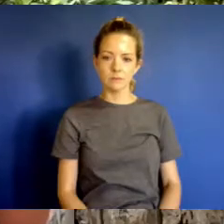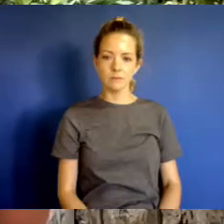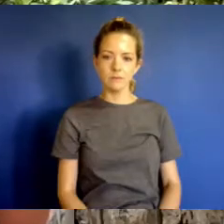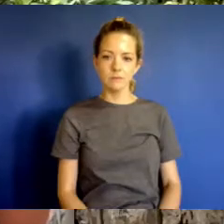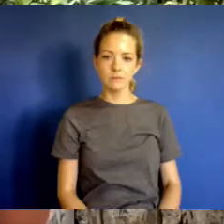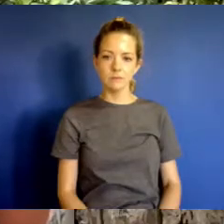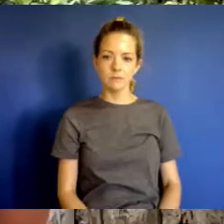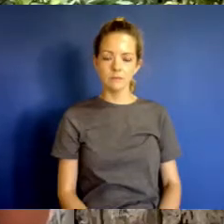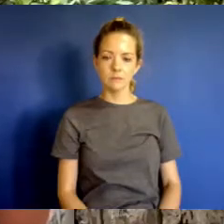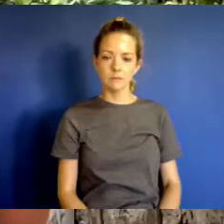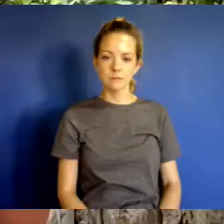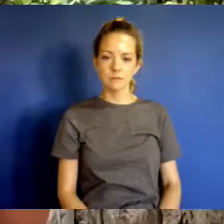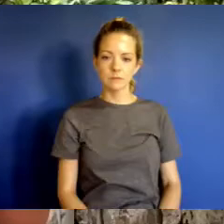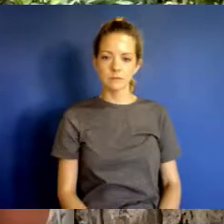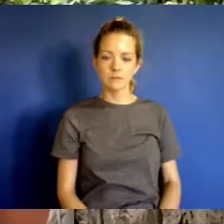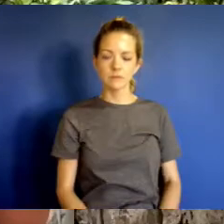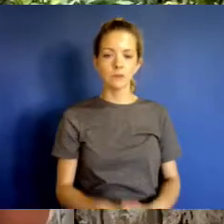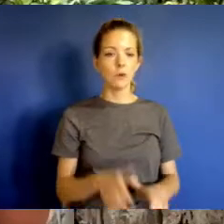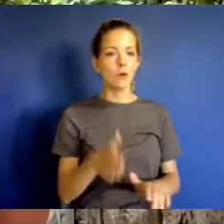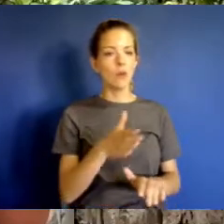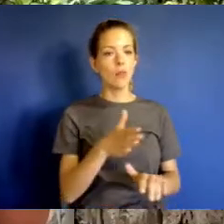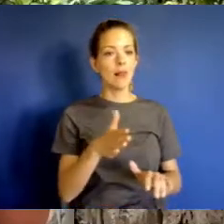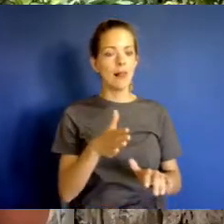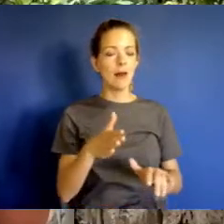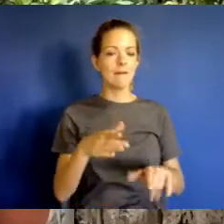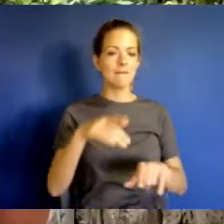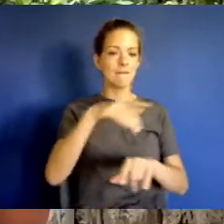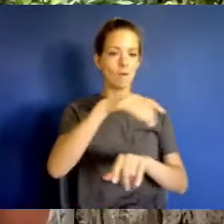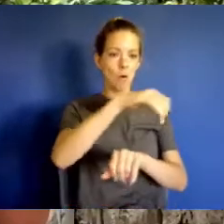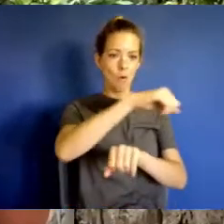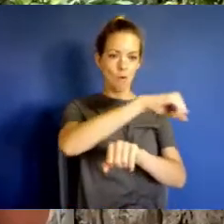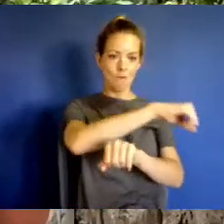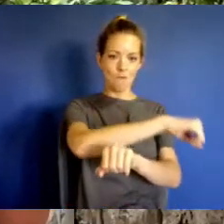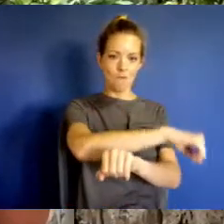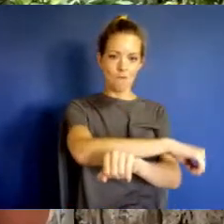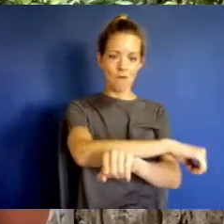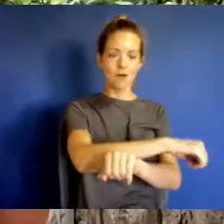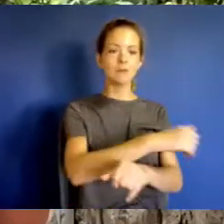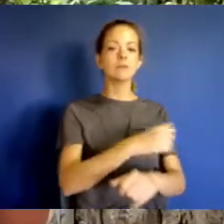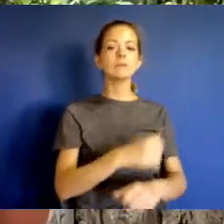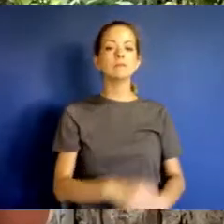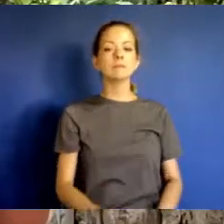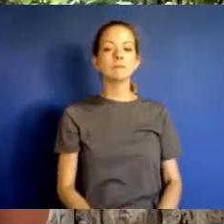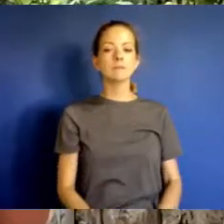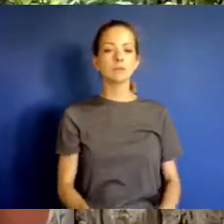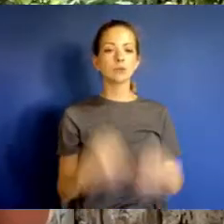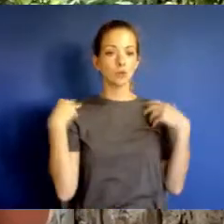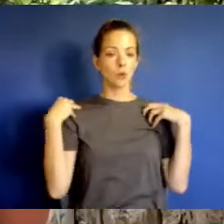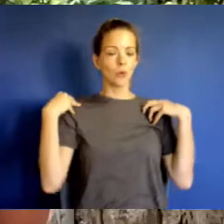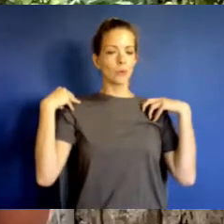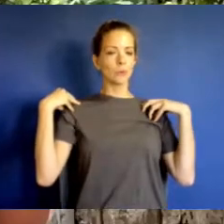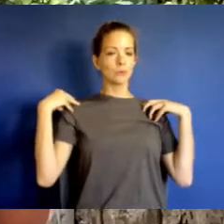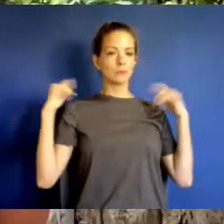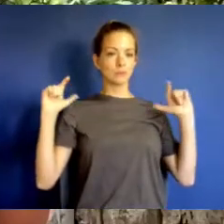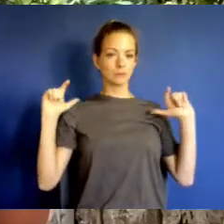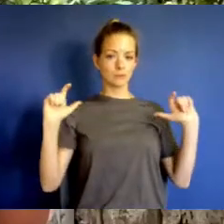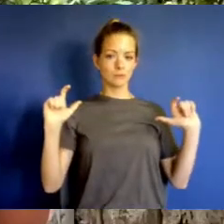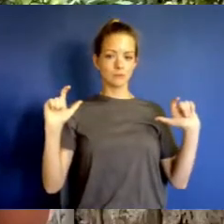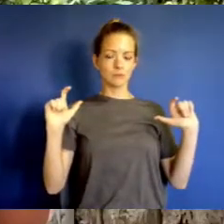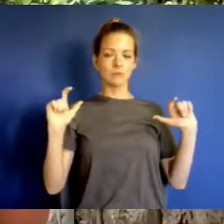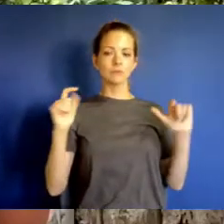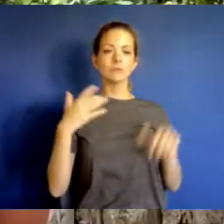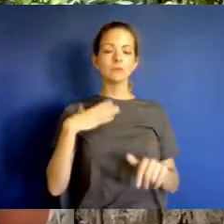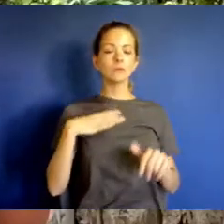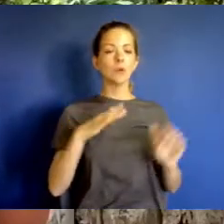Cross that left leg over the top. And then bring your knees back in. Keeping your shoulder blades on the mat. Let's take the